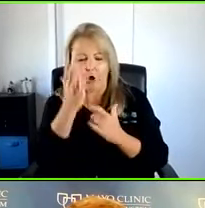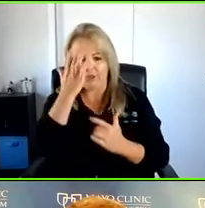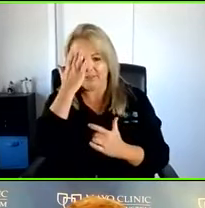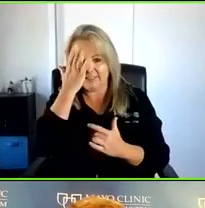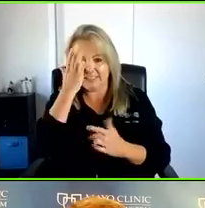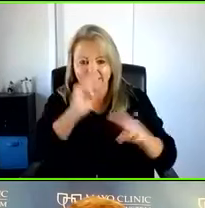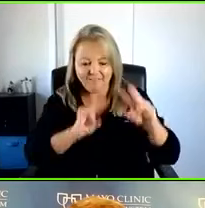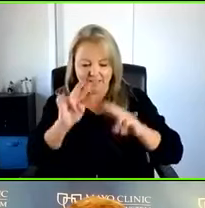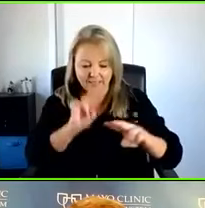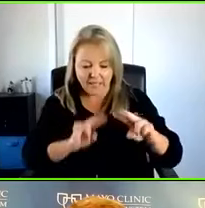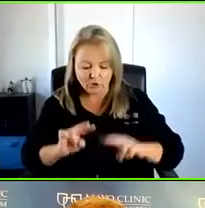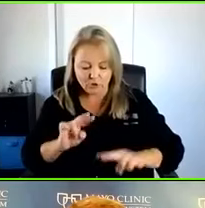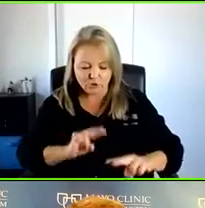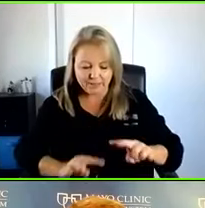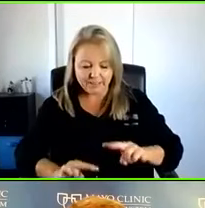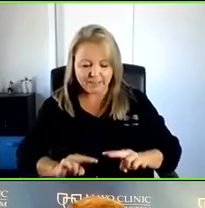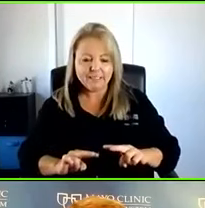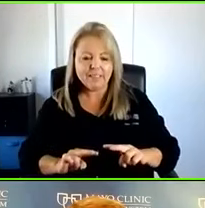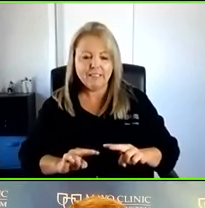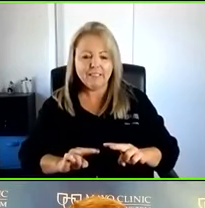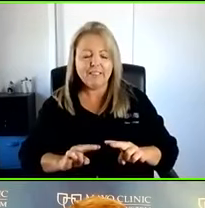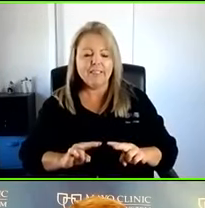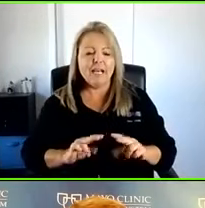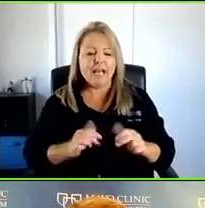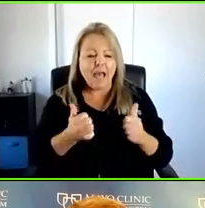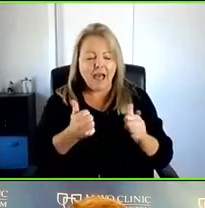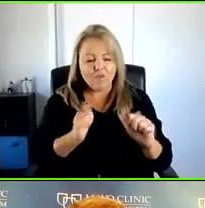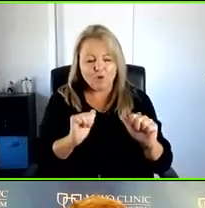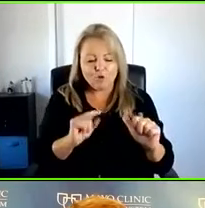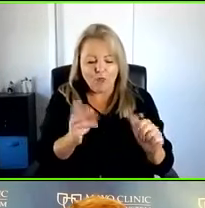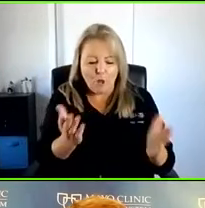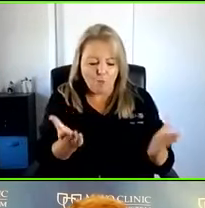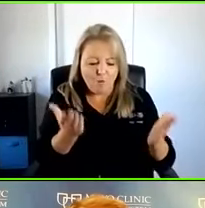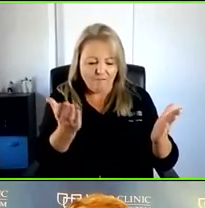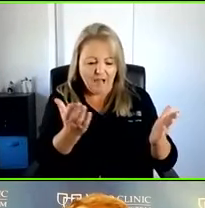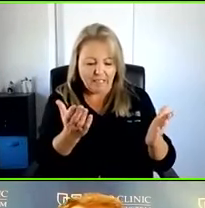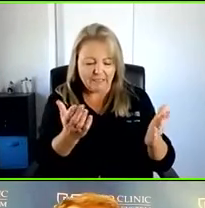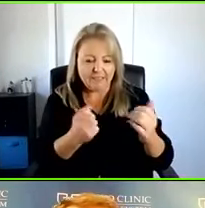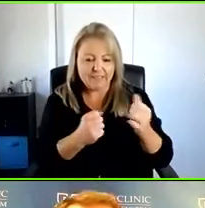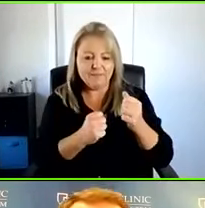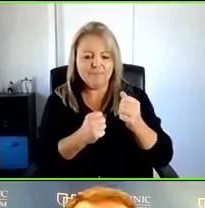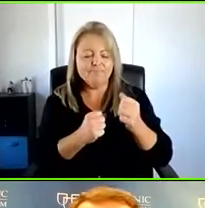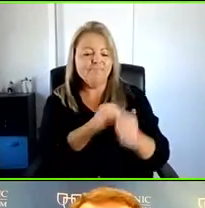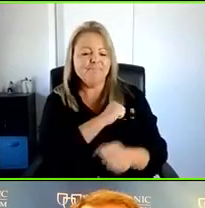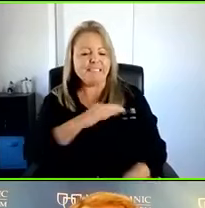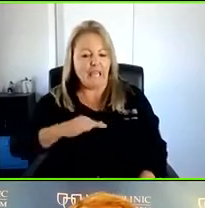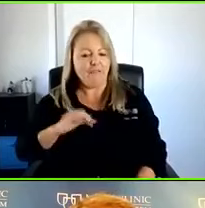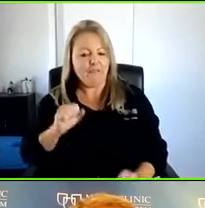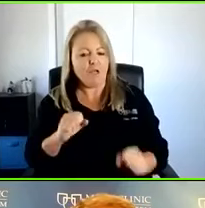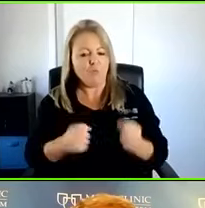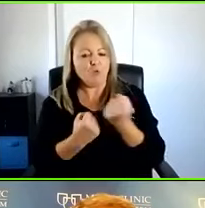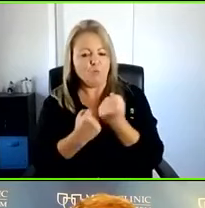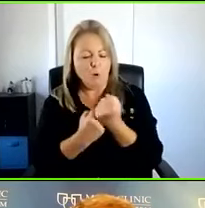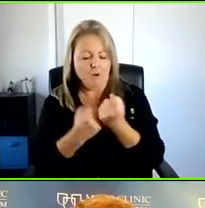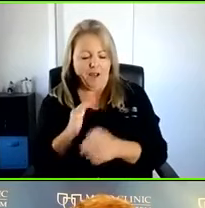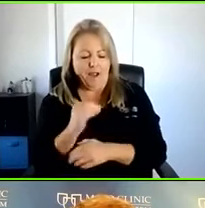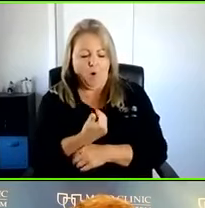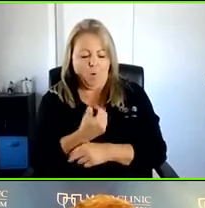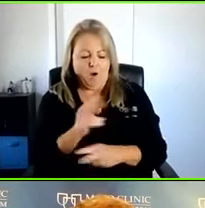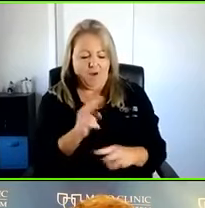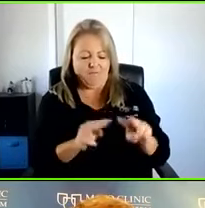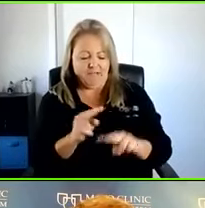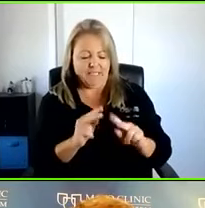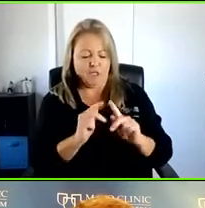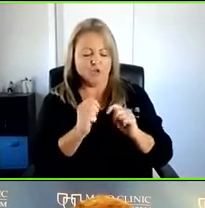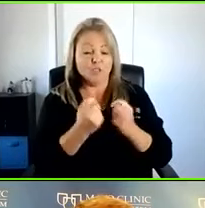tracing efforts, so that they will provide staff that will be supported by our disease investigation team to assure that